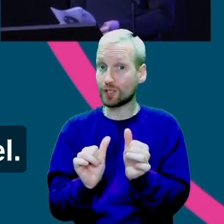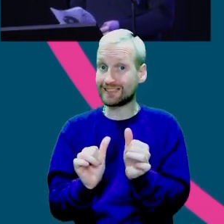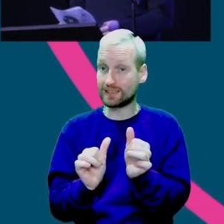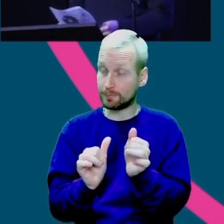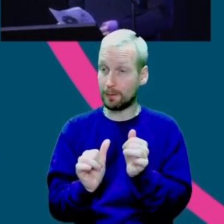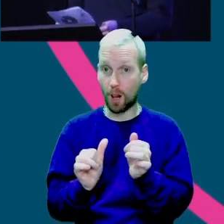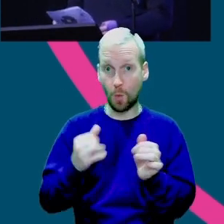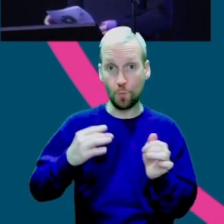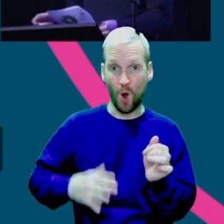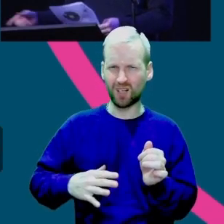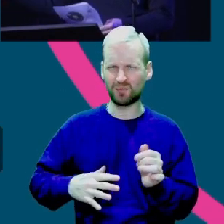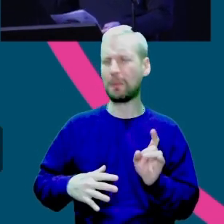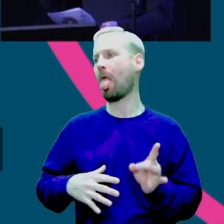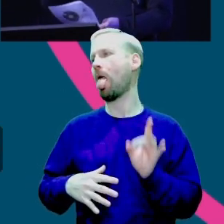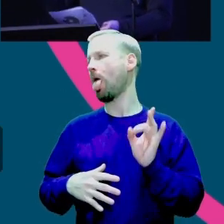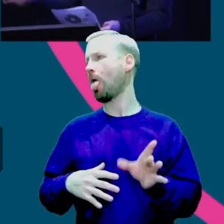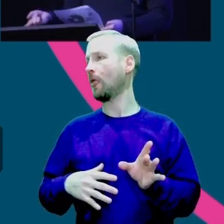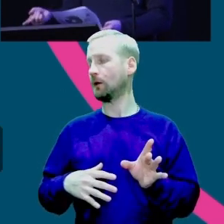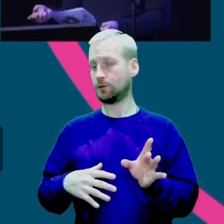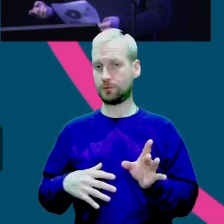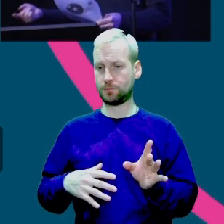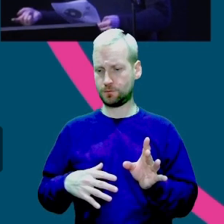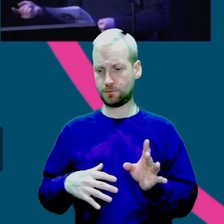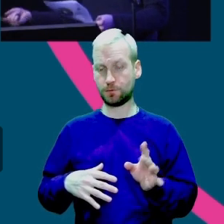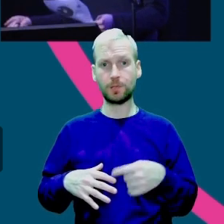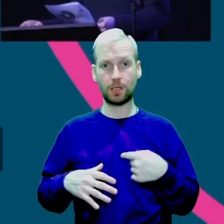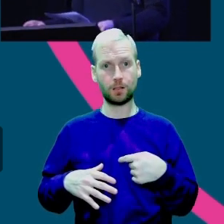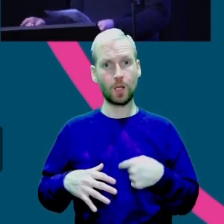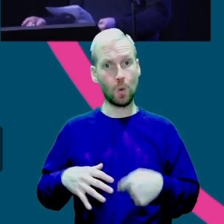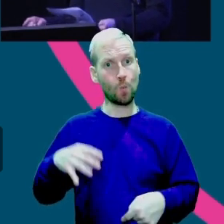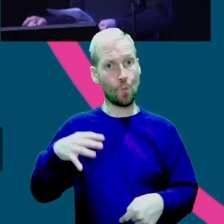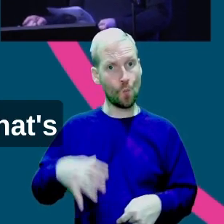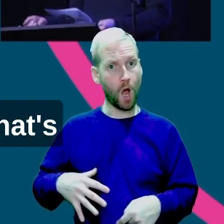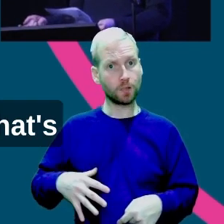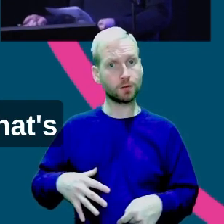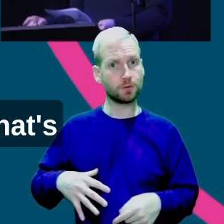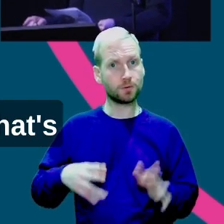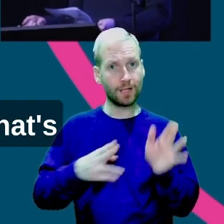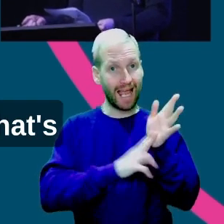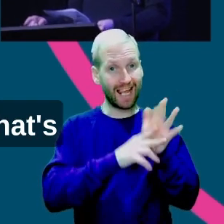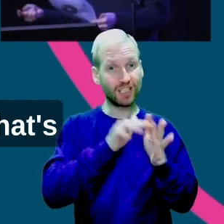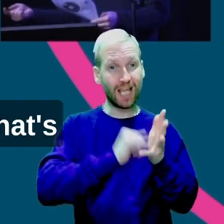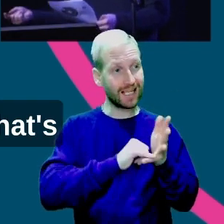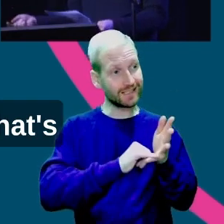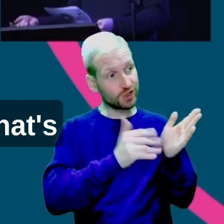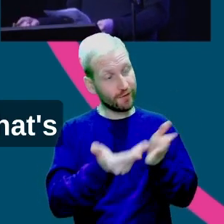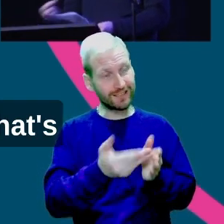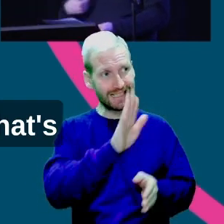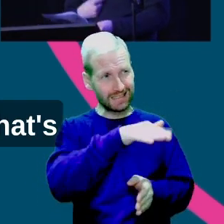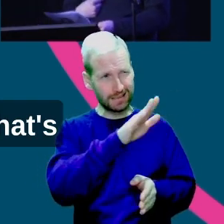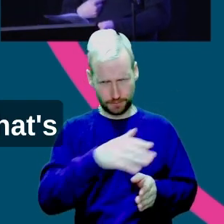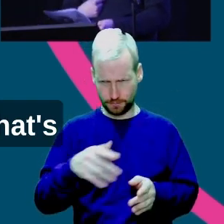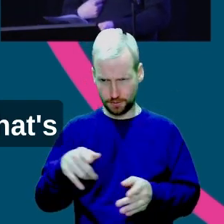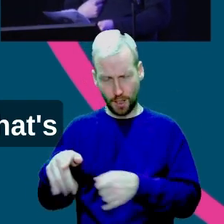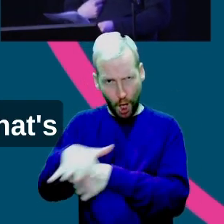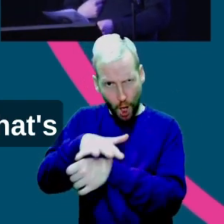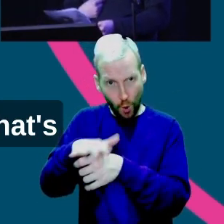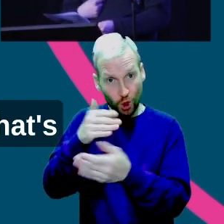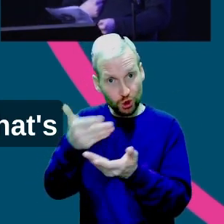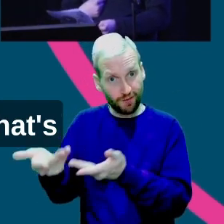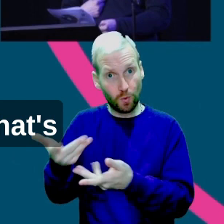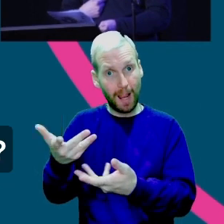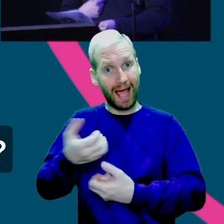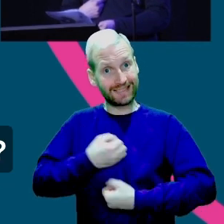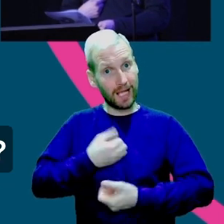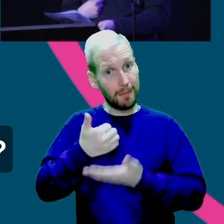level. So we need to flip it back to NHS and services and say, are services prepared to accept the